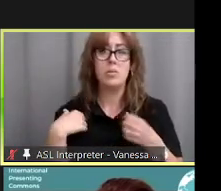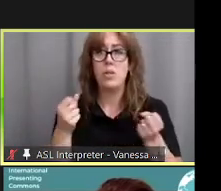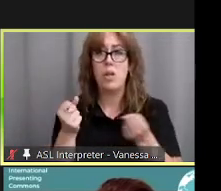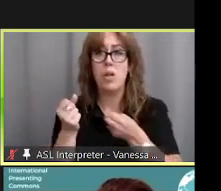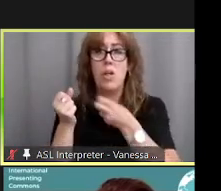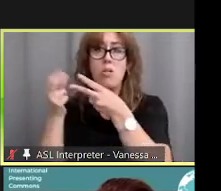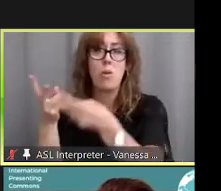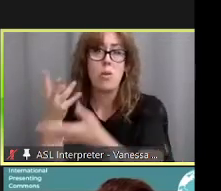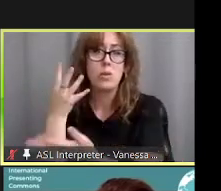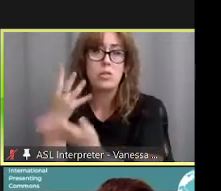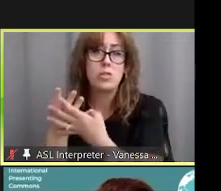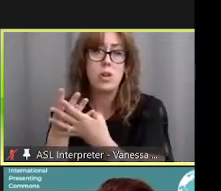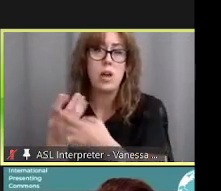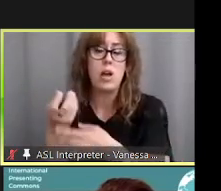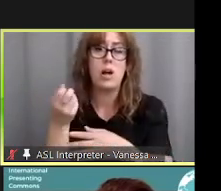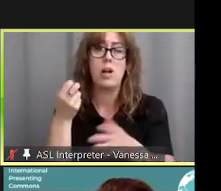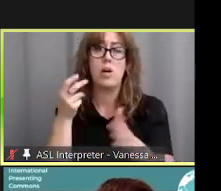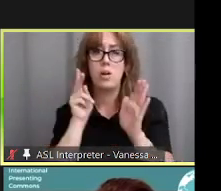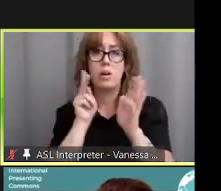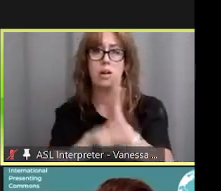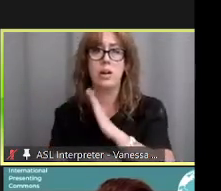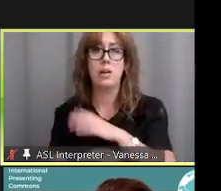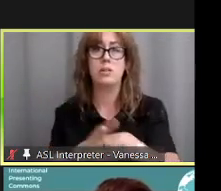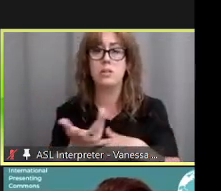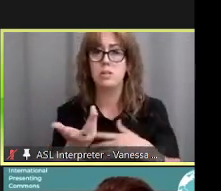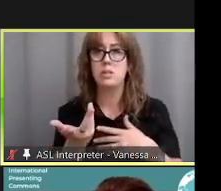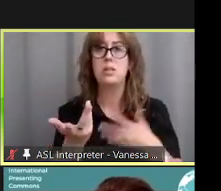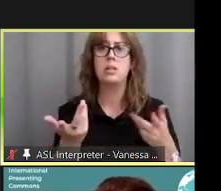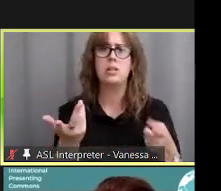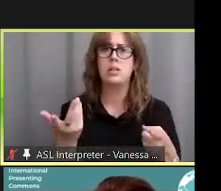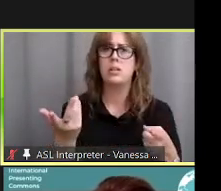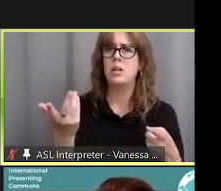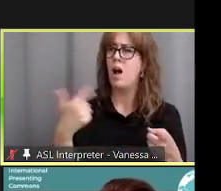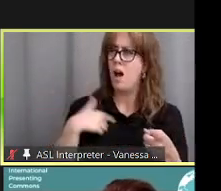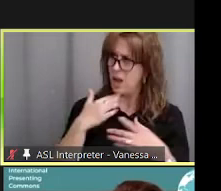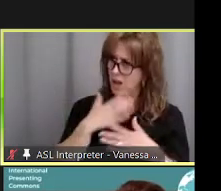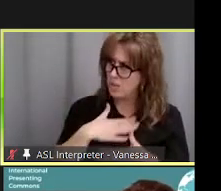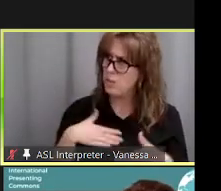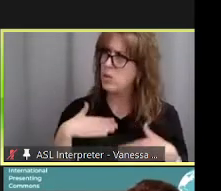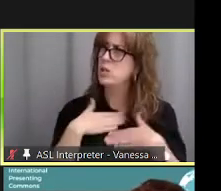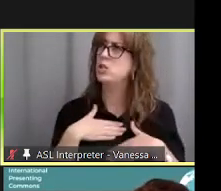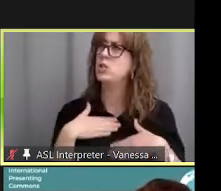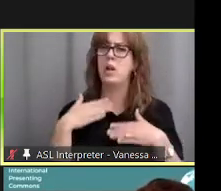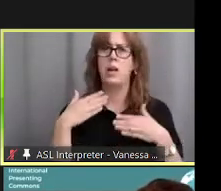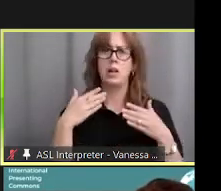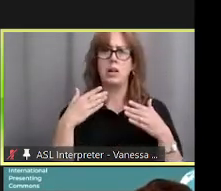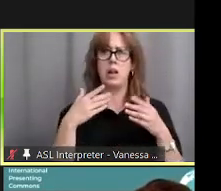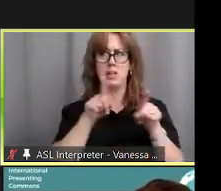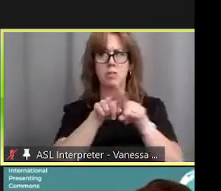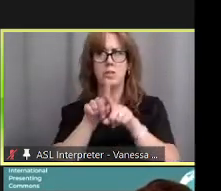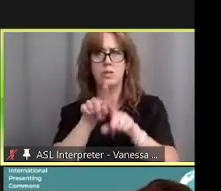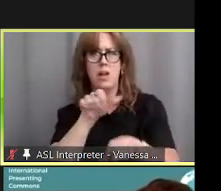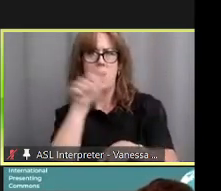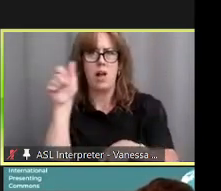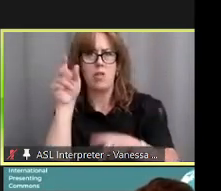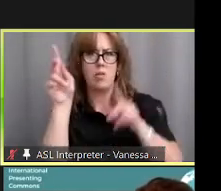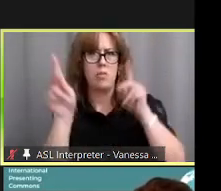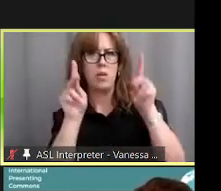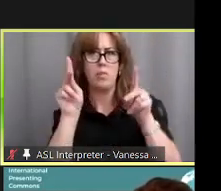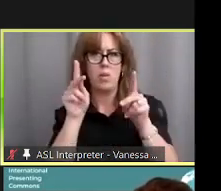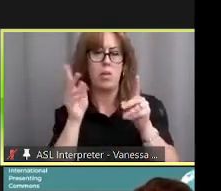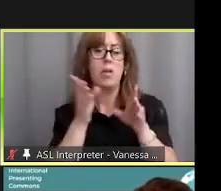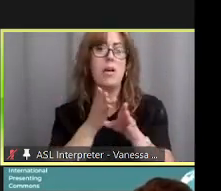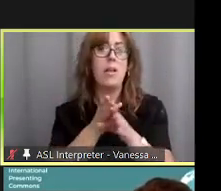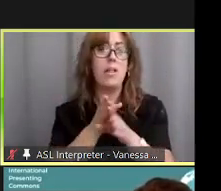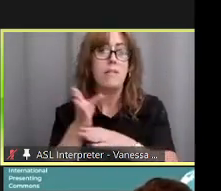anyone. Hmm. I so appreciate, as do many in my fields in the US and beyond, your wisdom and